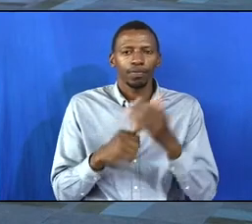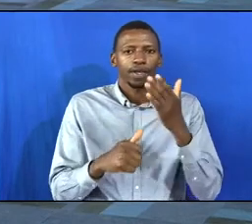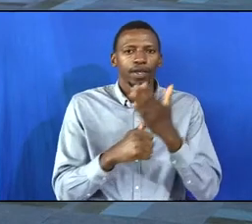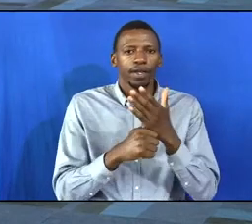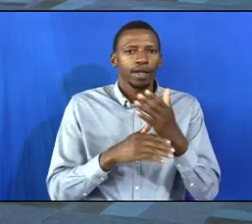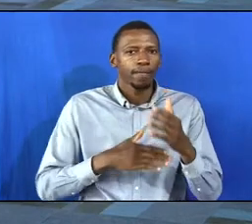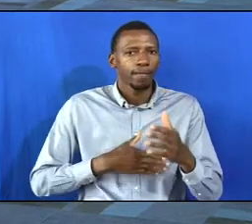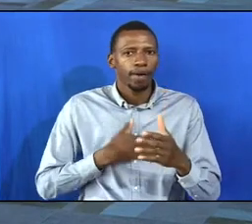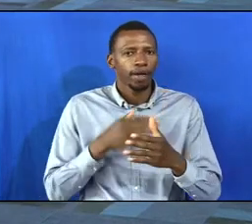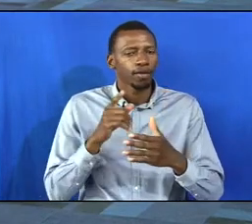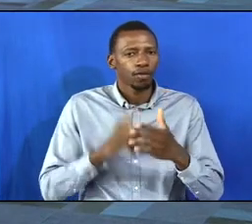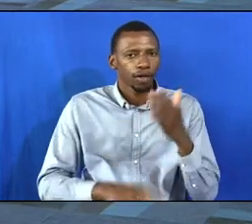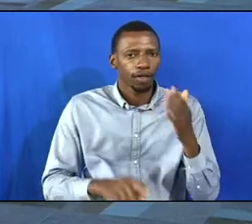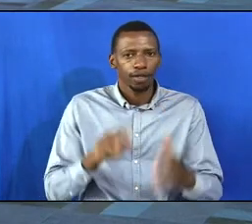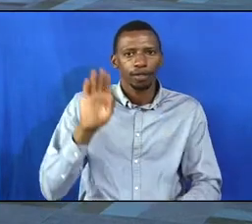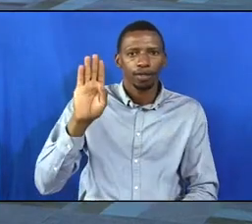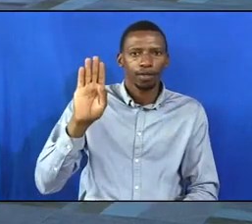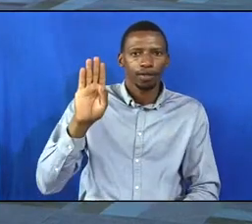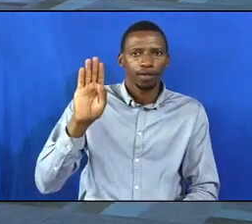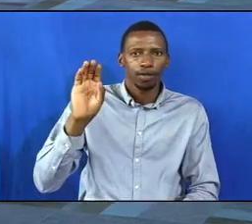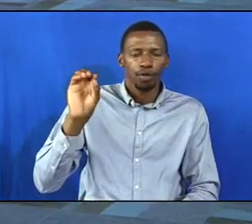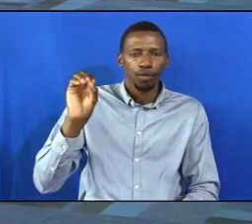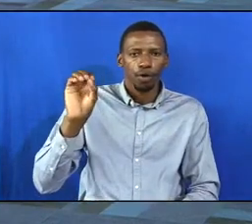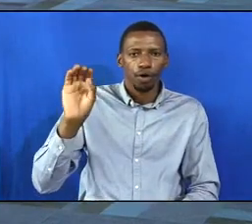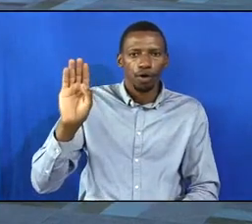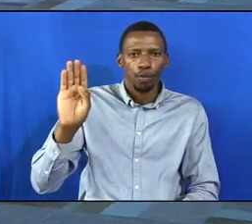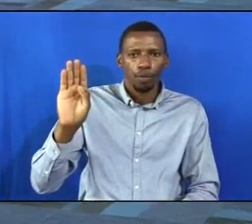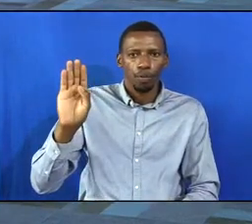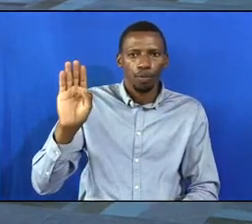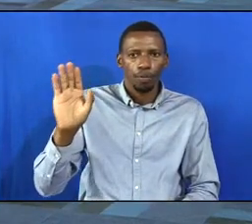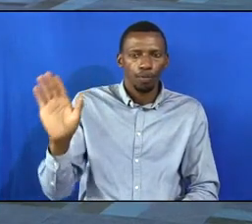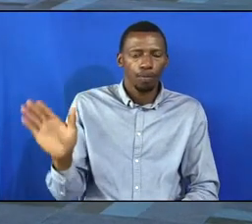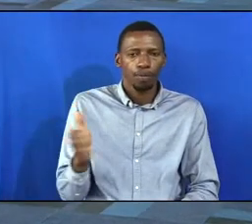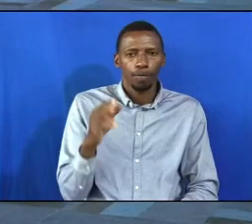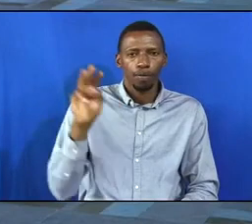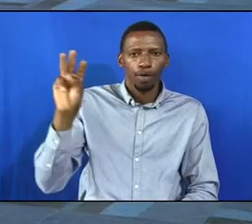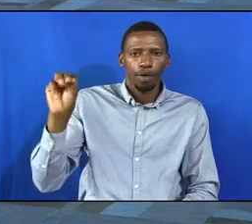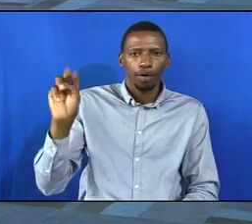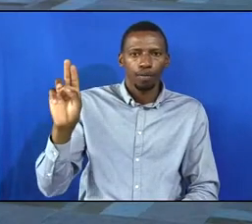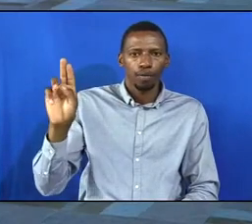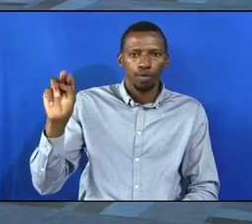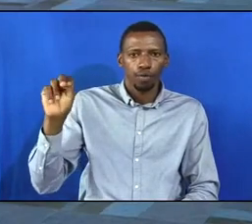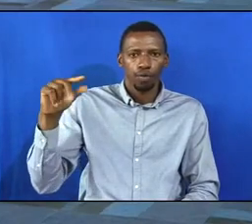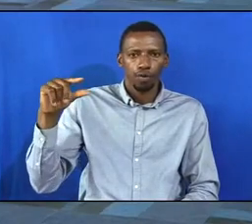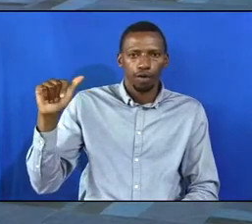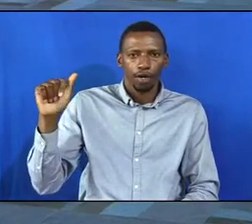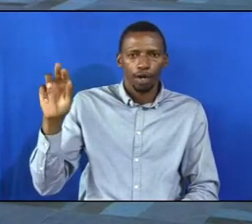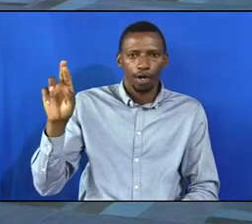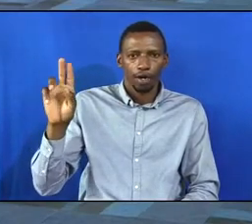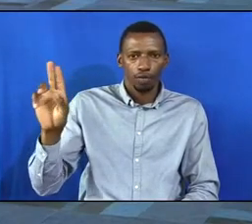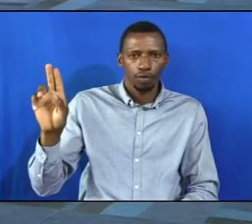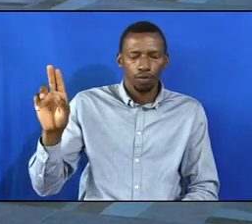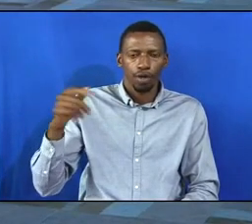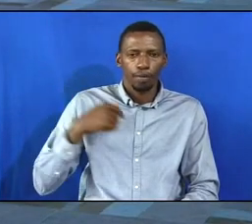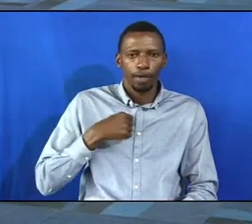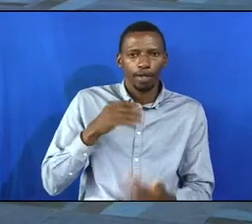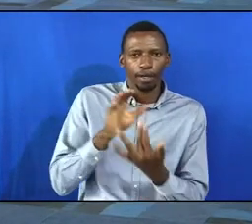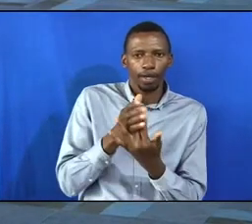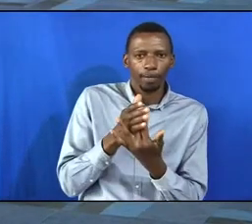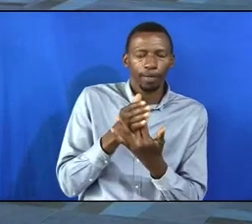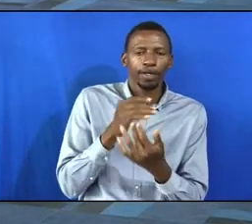My name is Bob Ongaro, and I am the middle brother